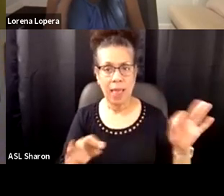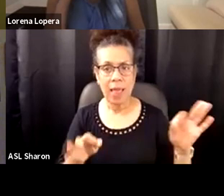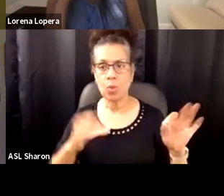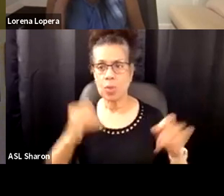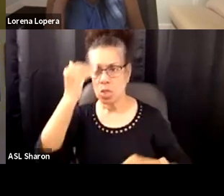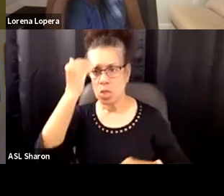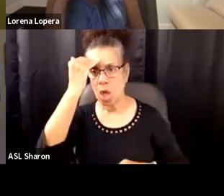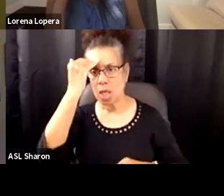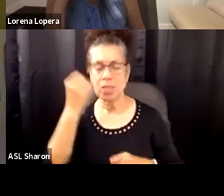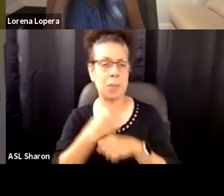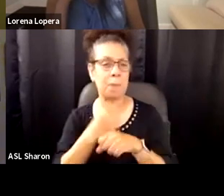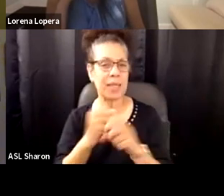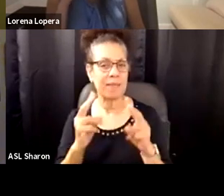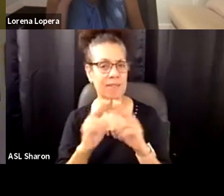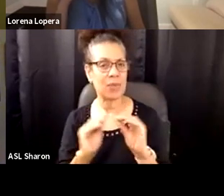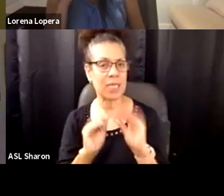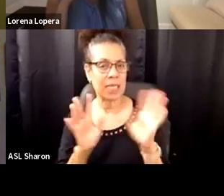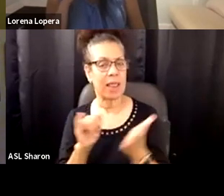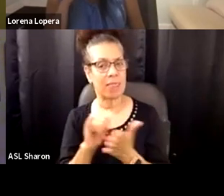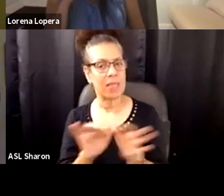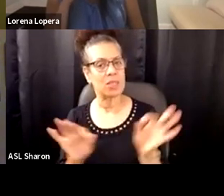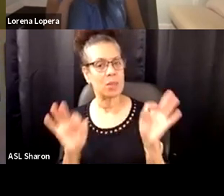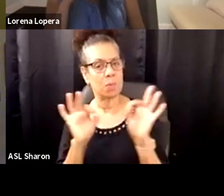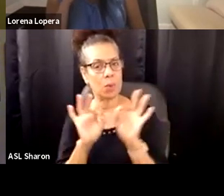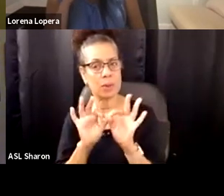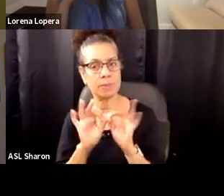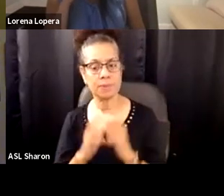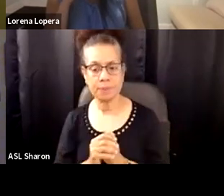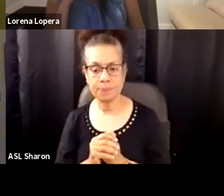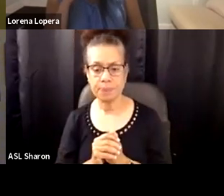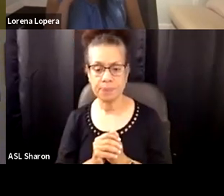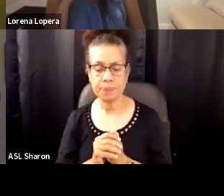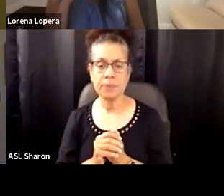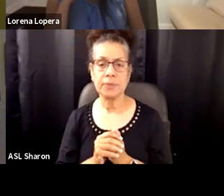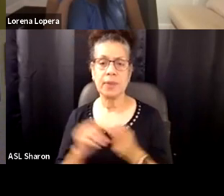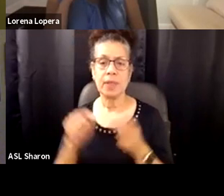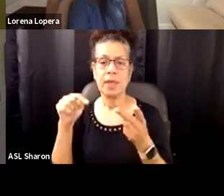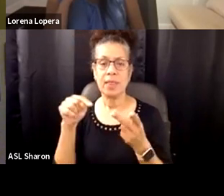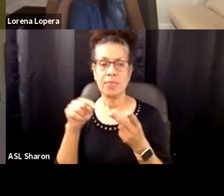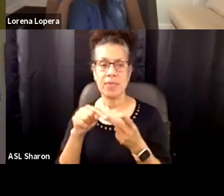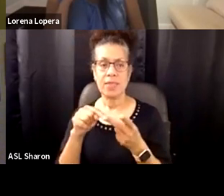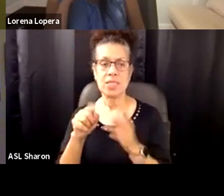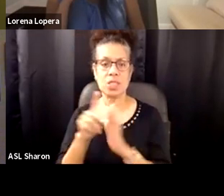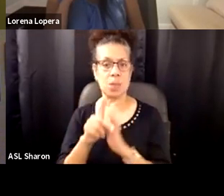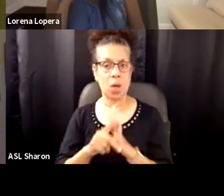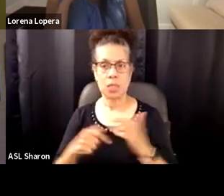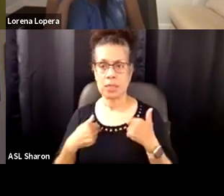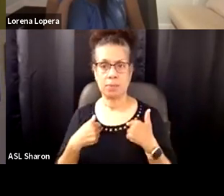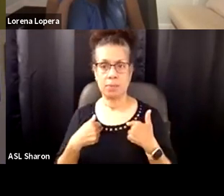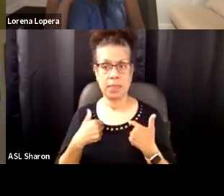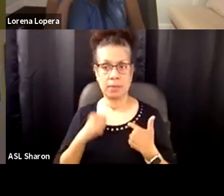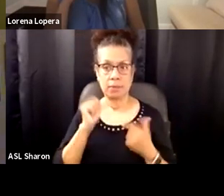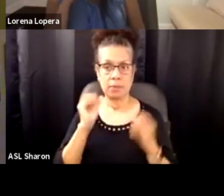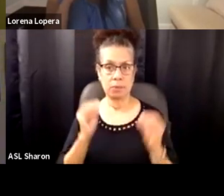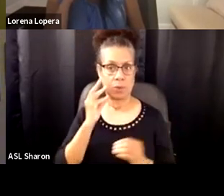so um a really really important point i think at the end on that um and then this is an area of policy that i'm actually not very familiar with but i